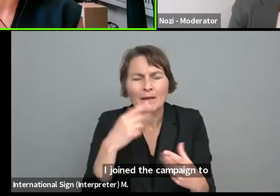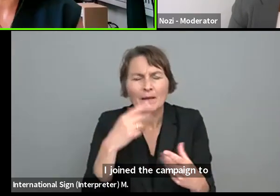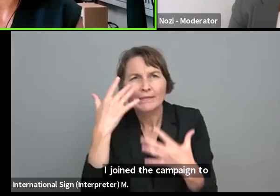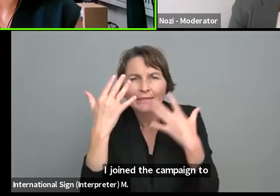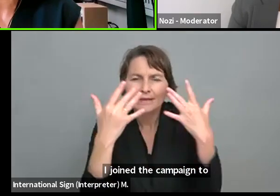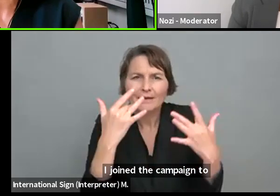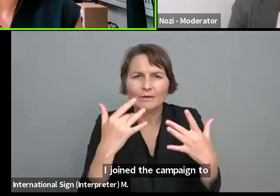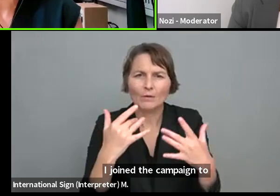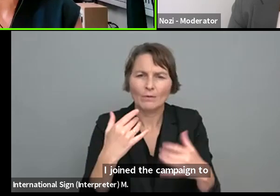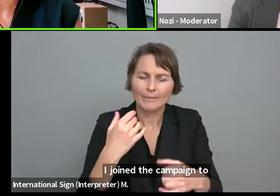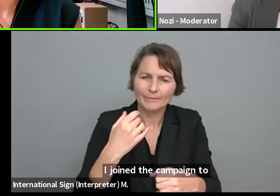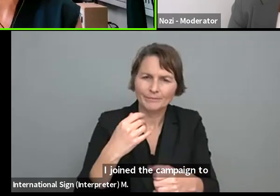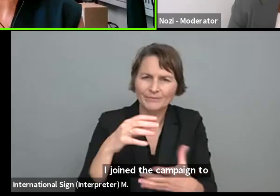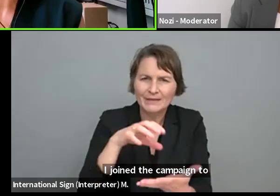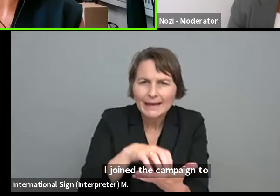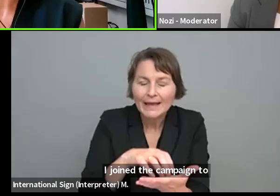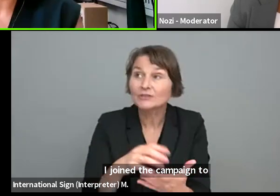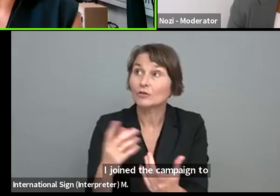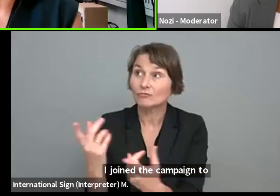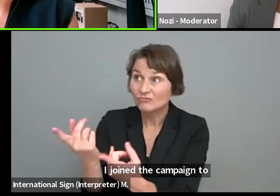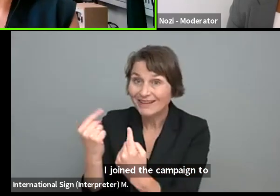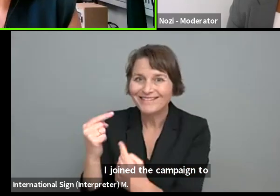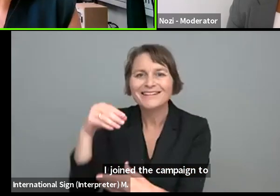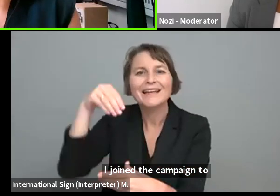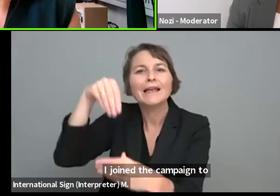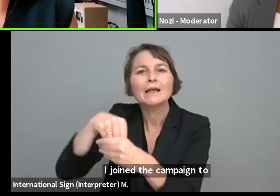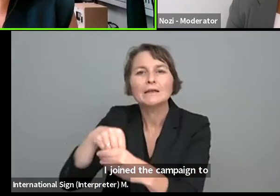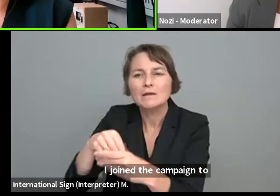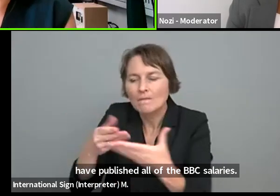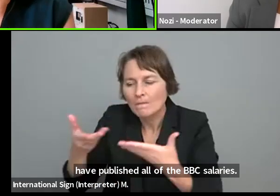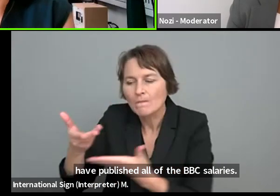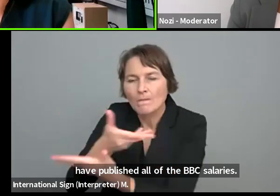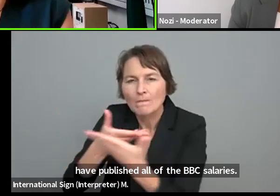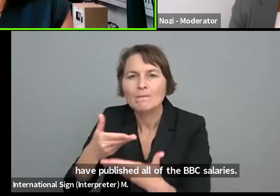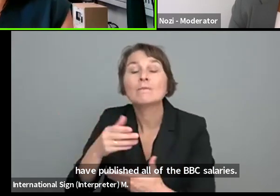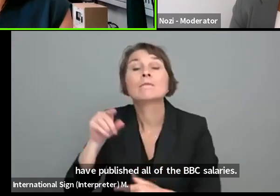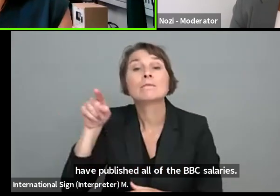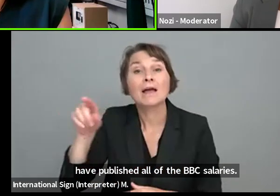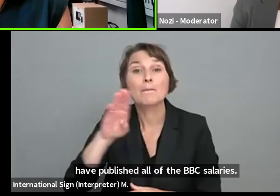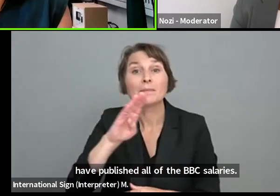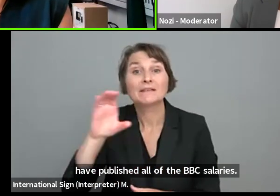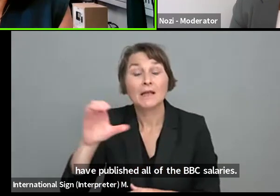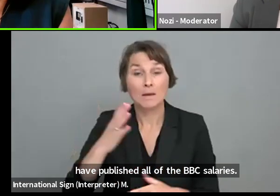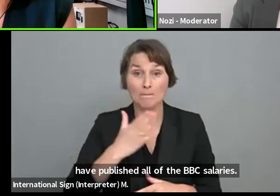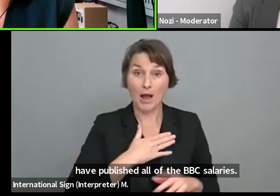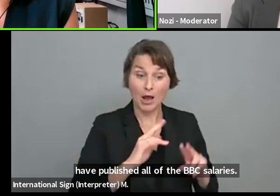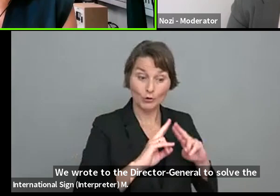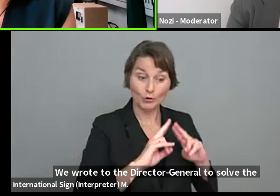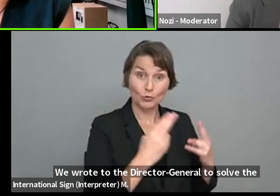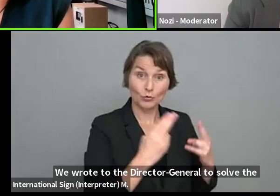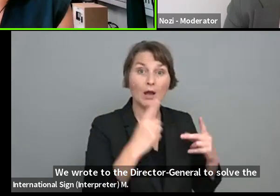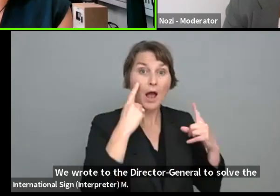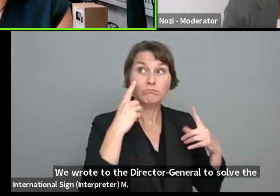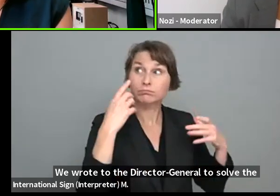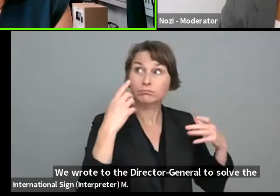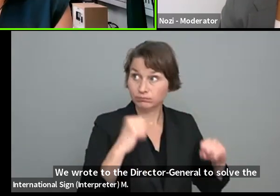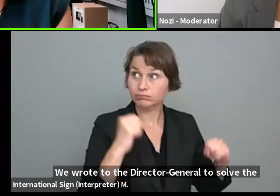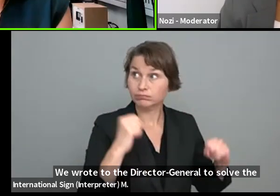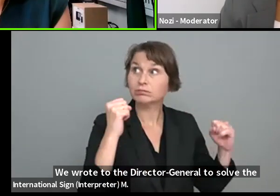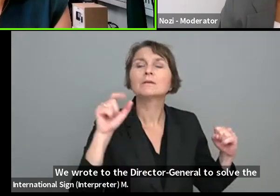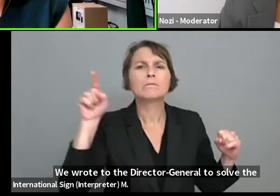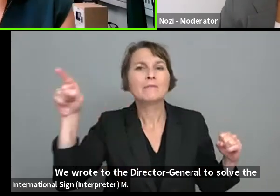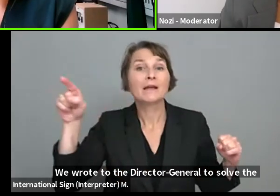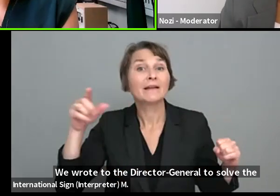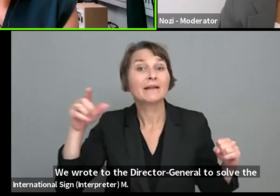do it internally through the BBC. And in the end, my union agreed that when the BBC would not recognise my case, that